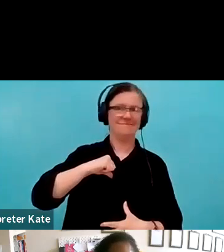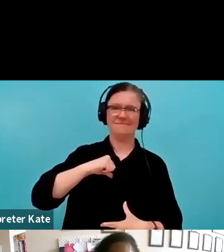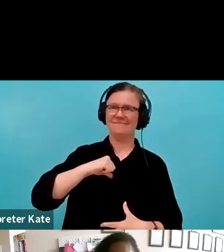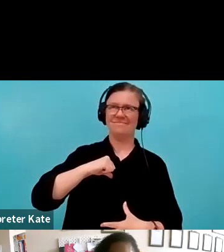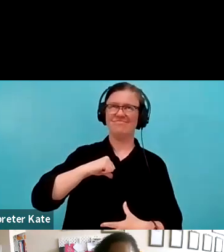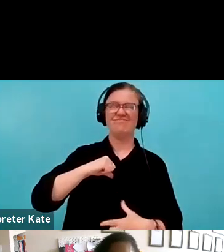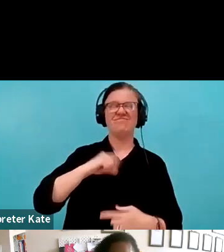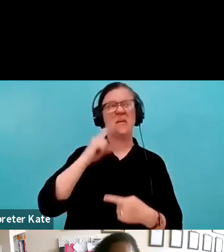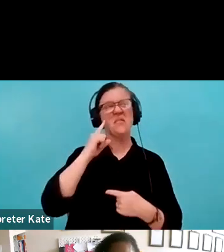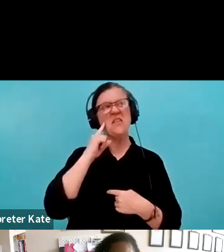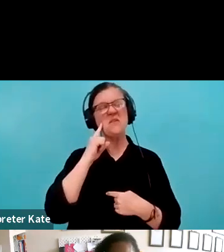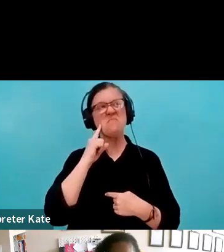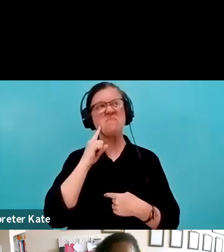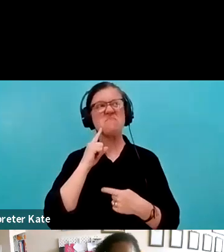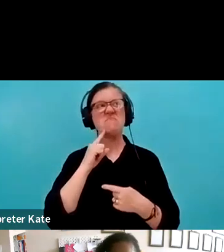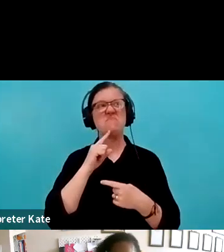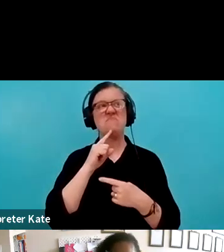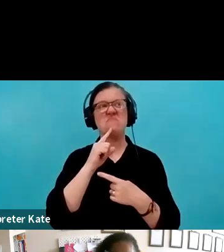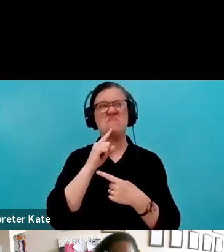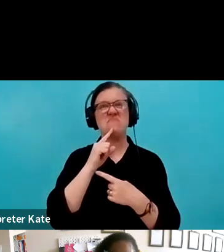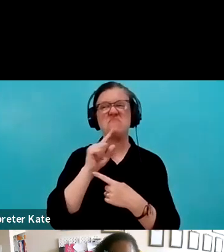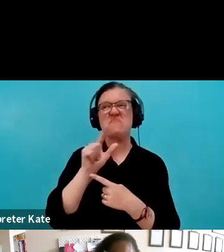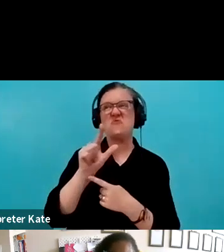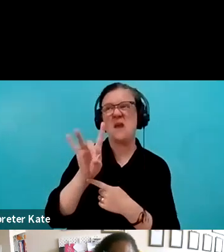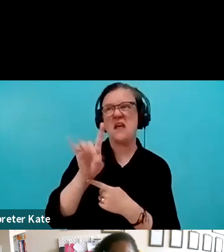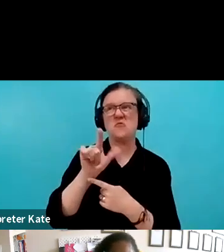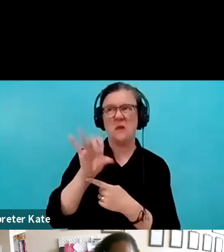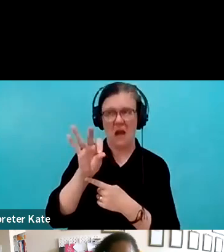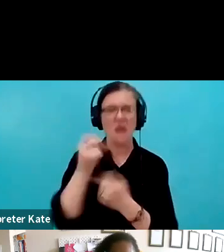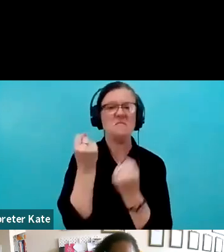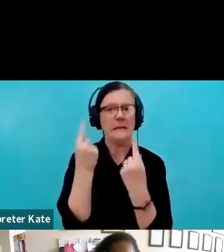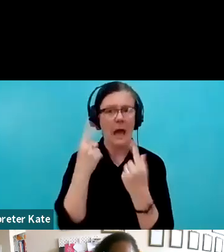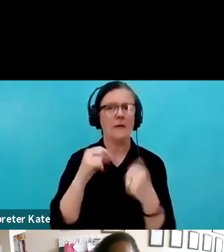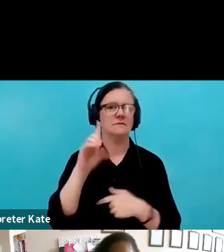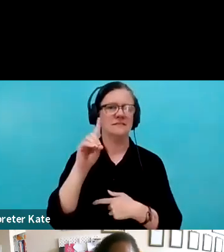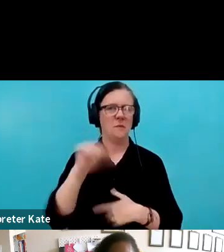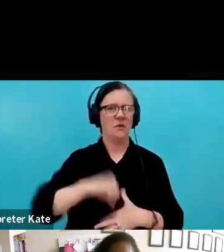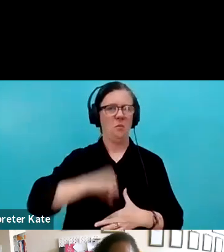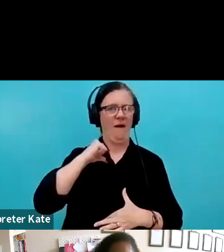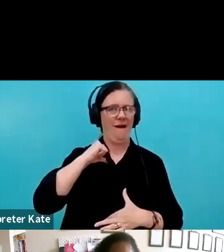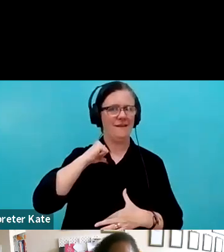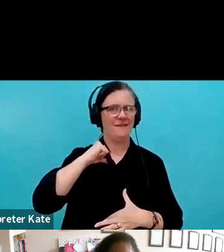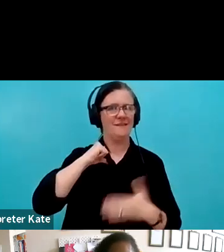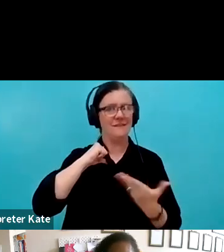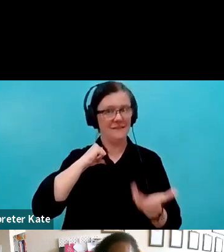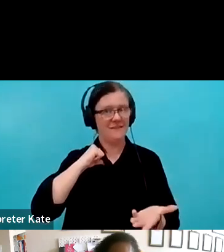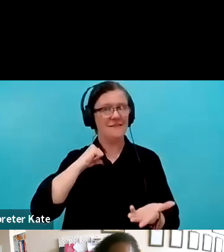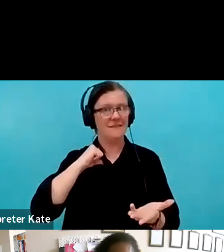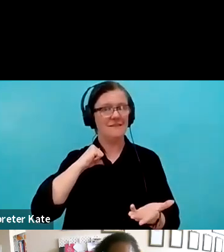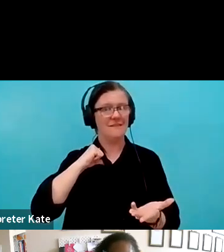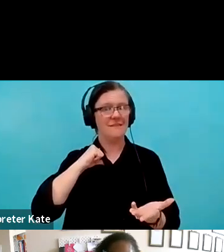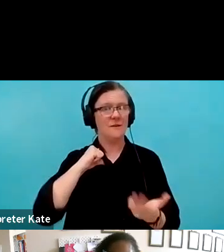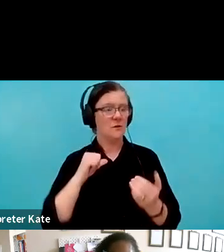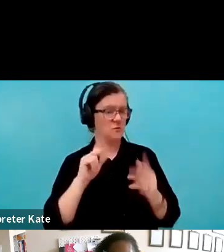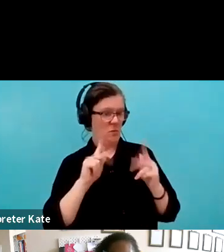the early, you know, until I was in my late 20s. And so the idea that young